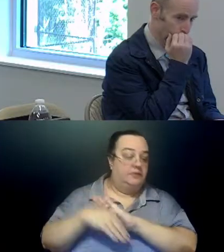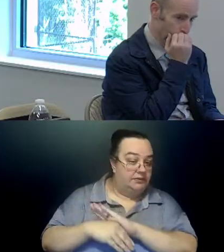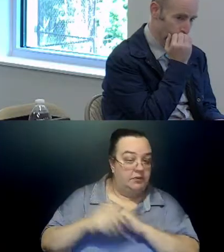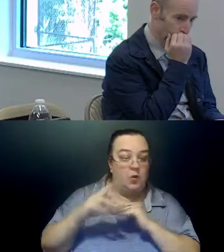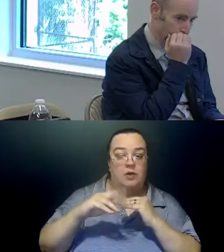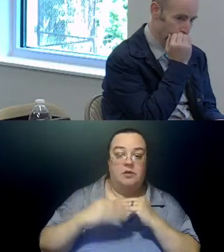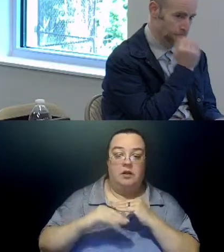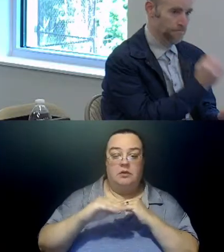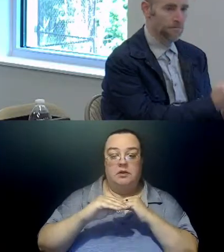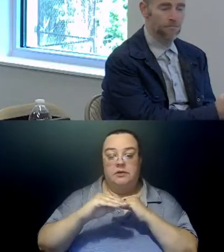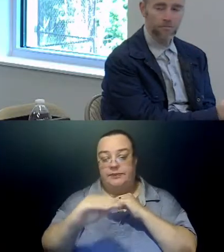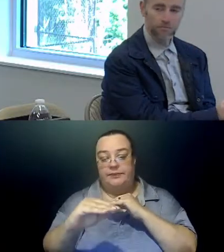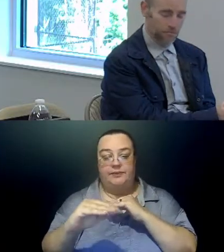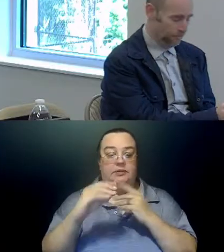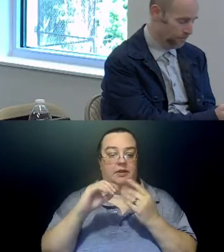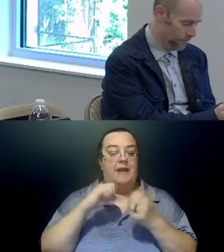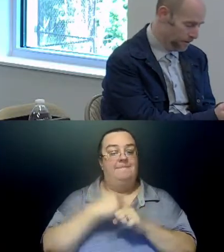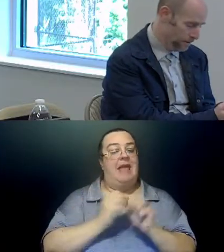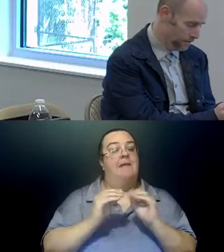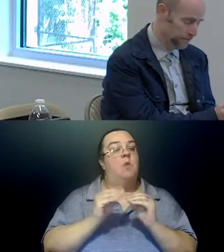In addition, it's going to make